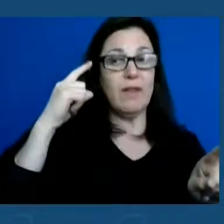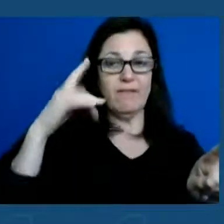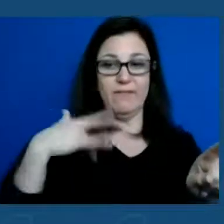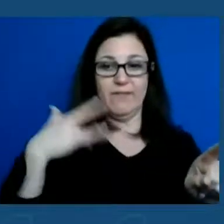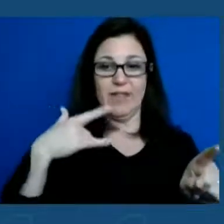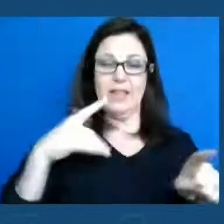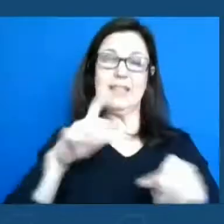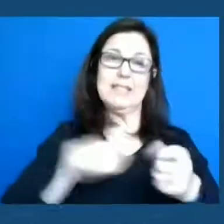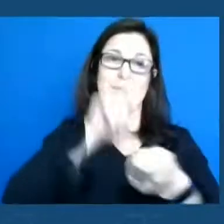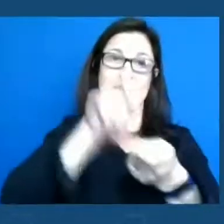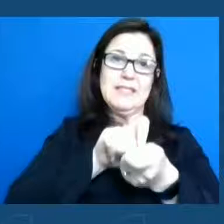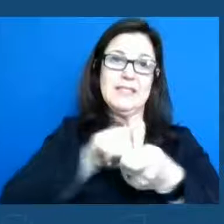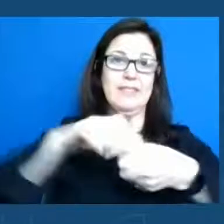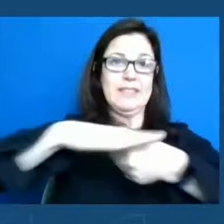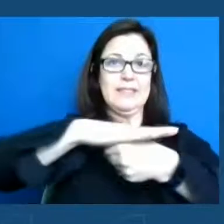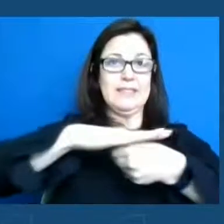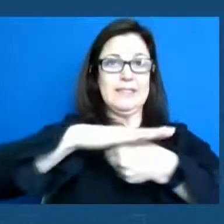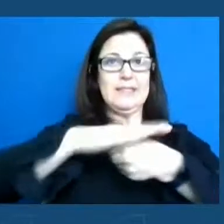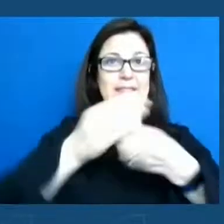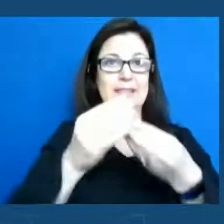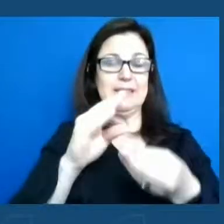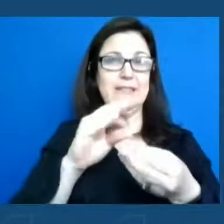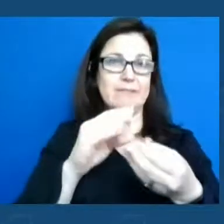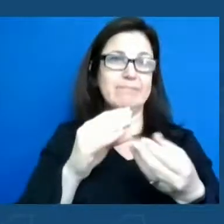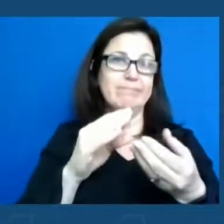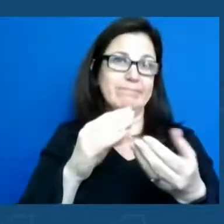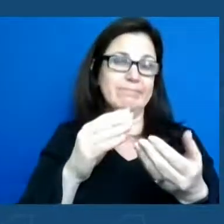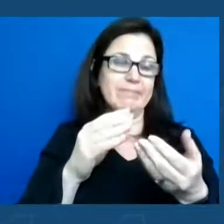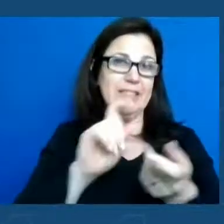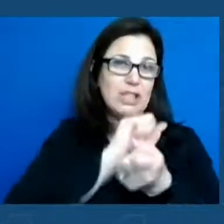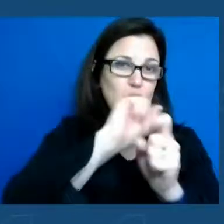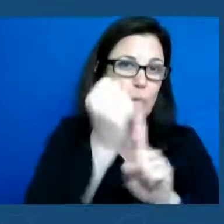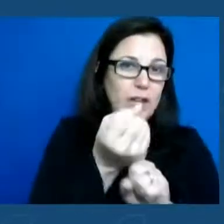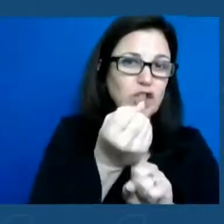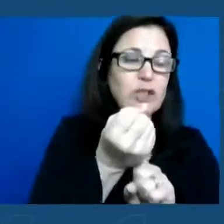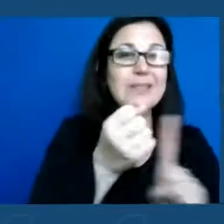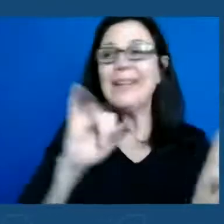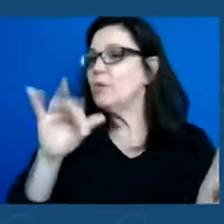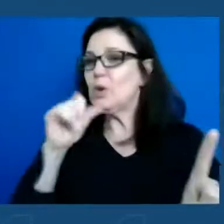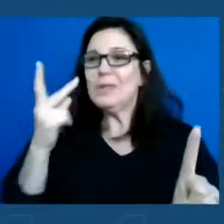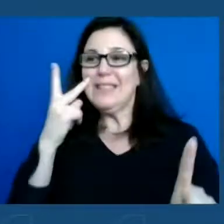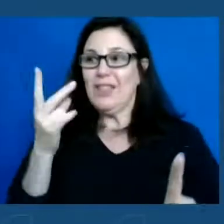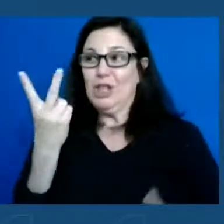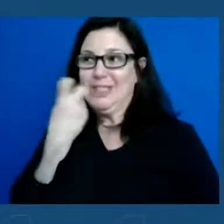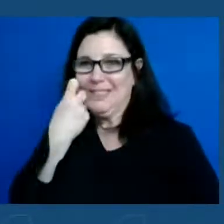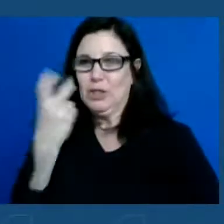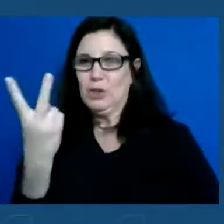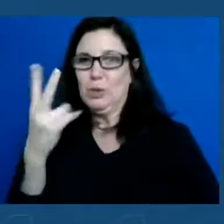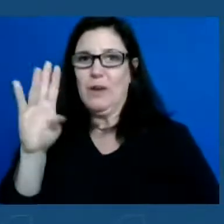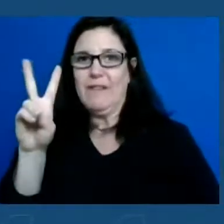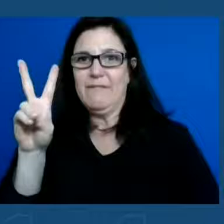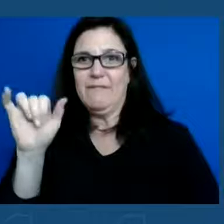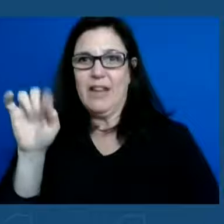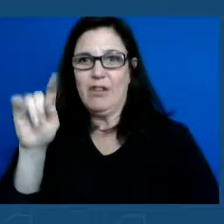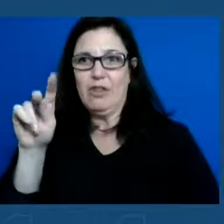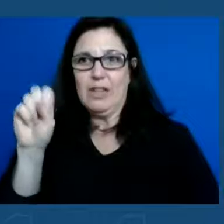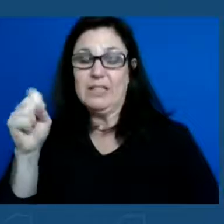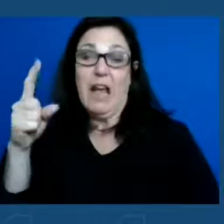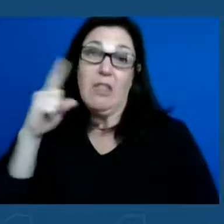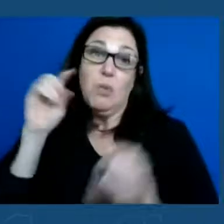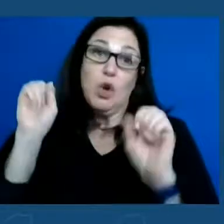now, we had hoped, if we hadn't seen these 2 variants, I suspect we would have been able to say goodbye to masks in all